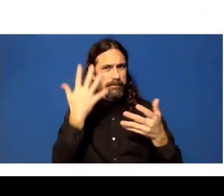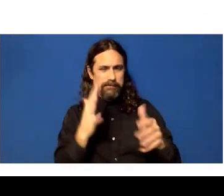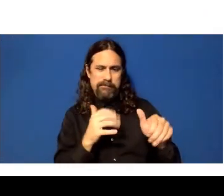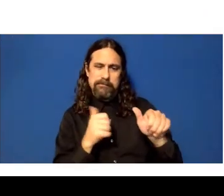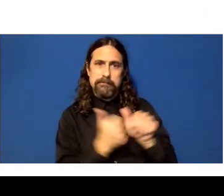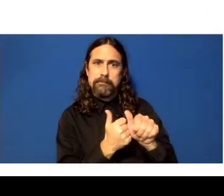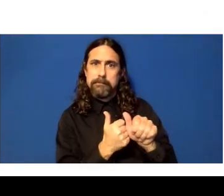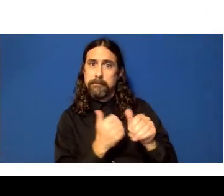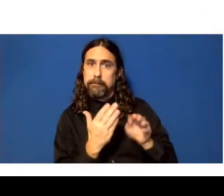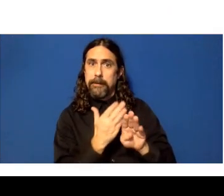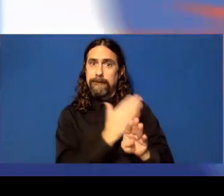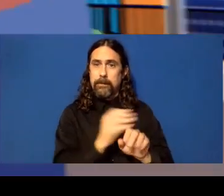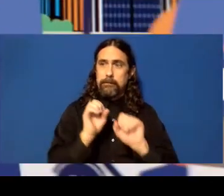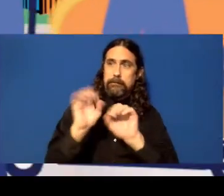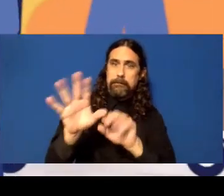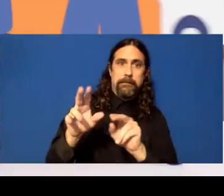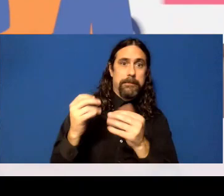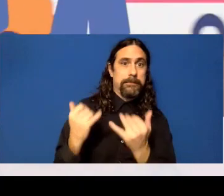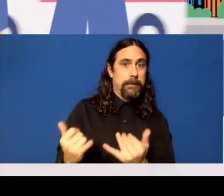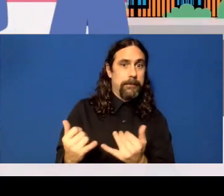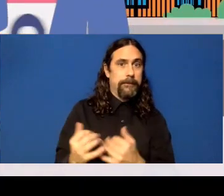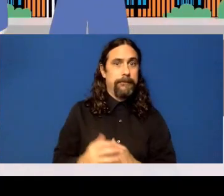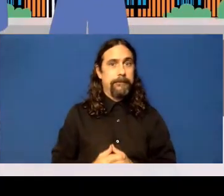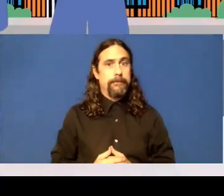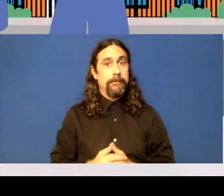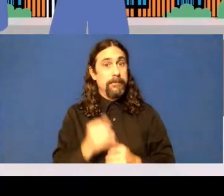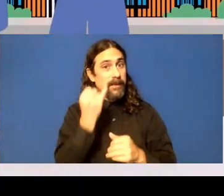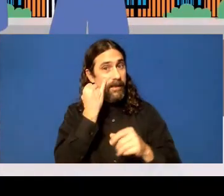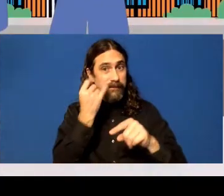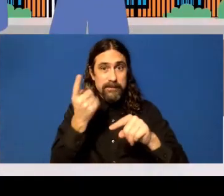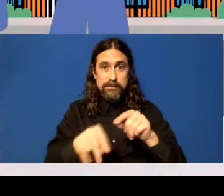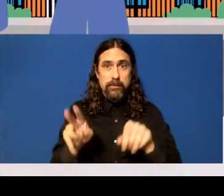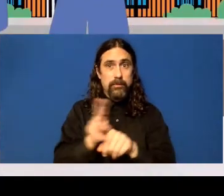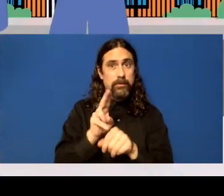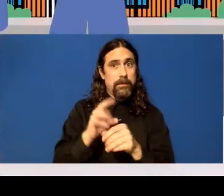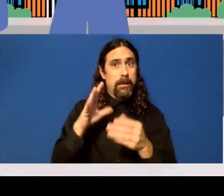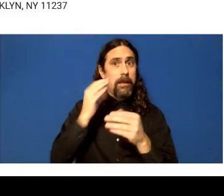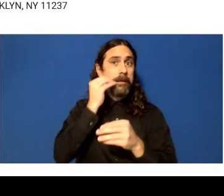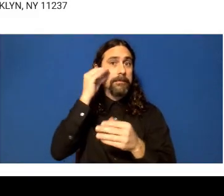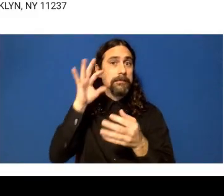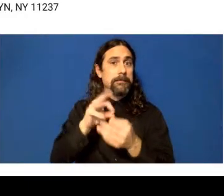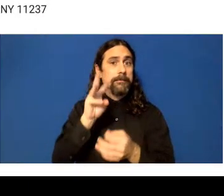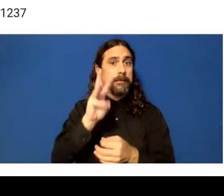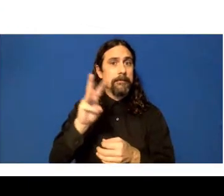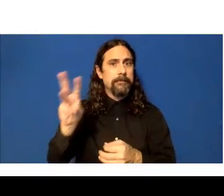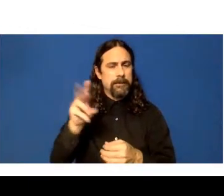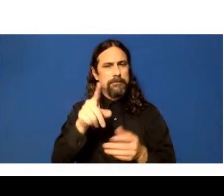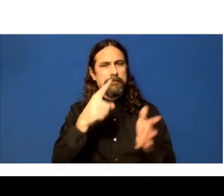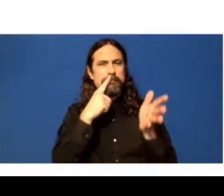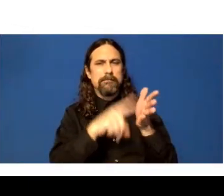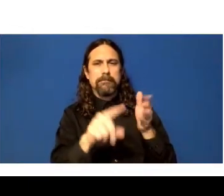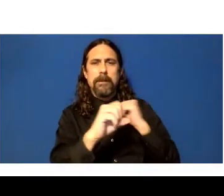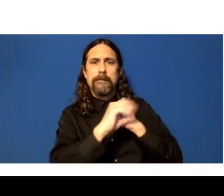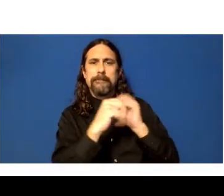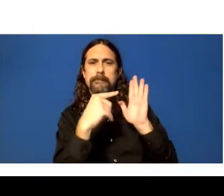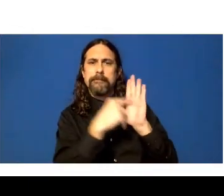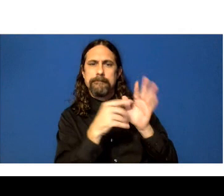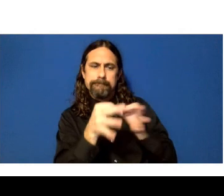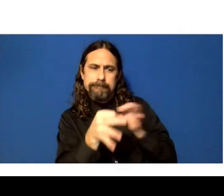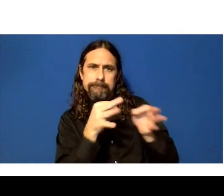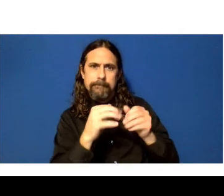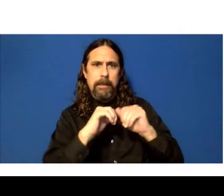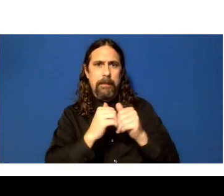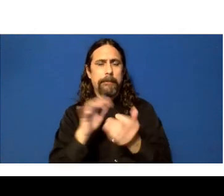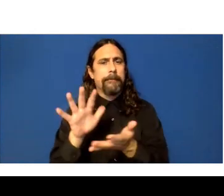date before doing so. If you can't use the Housing Connect website, follow the directions on the advertisement to request a